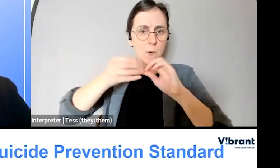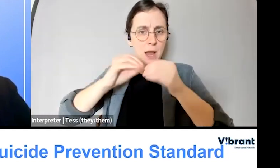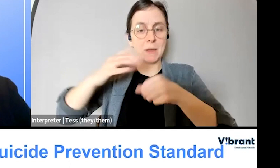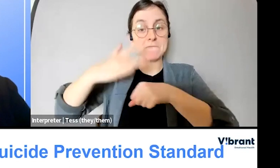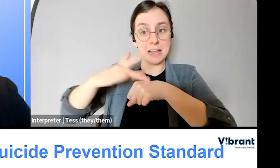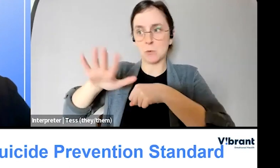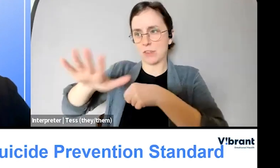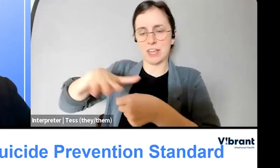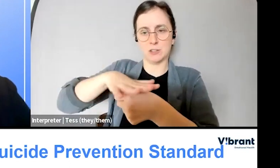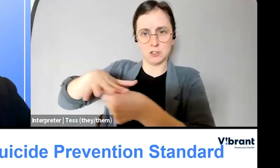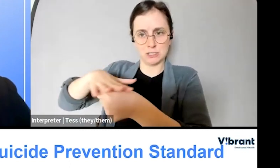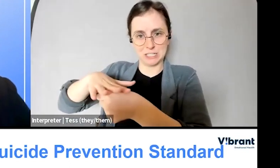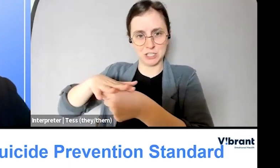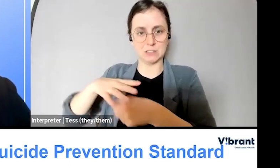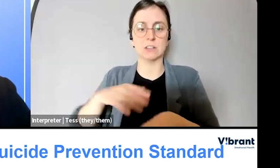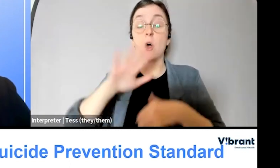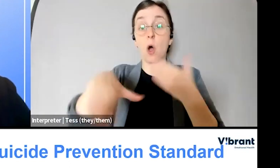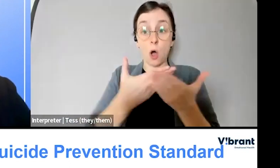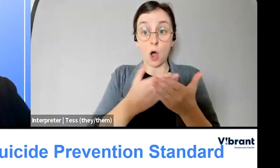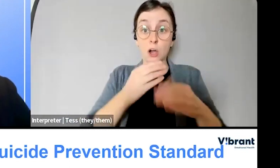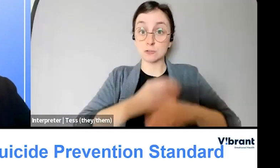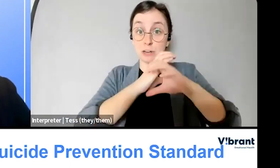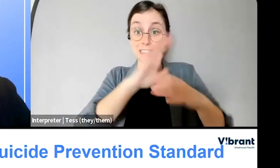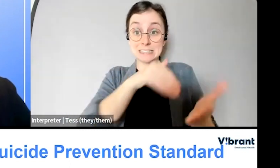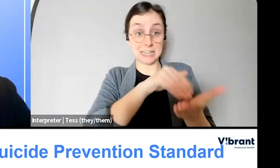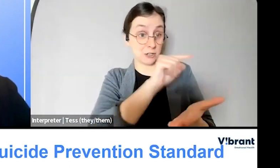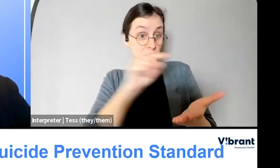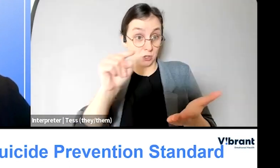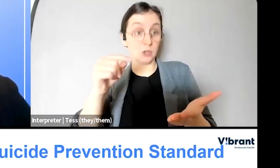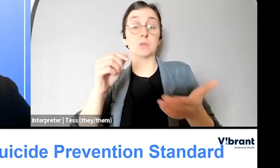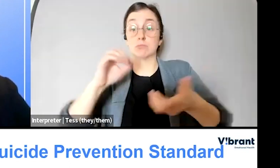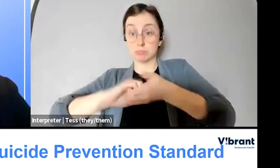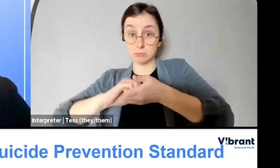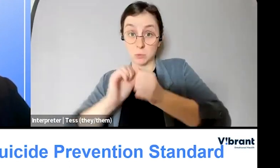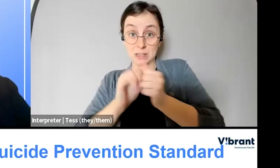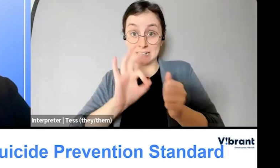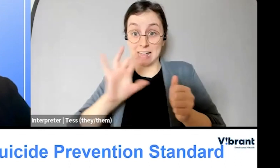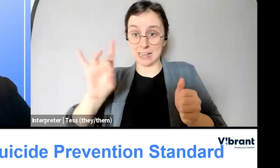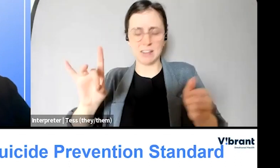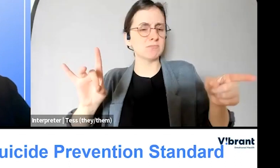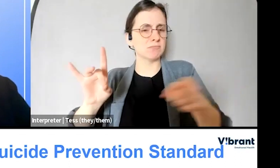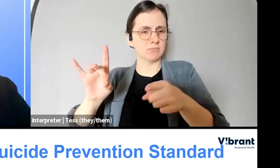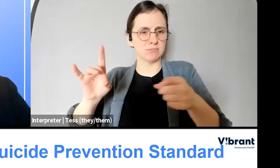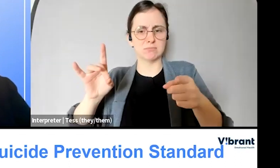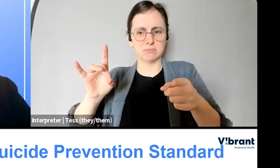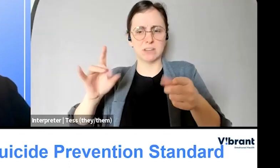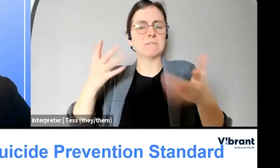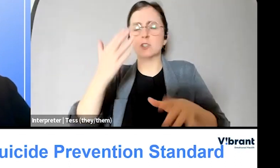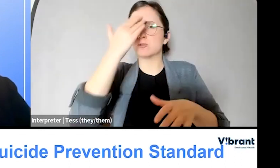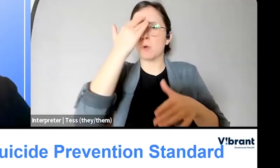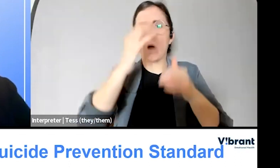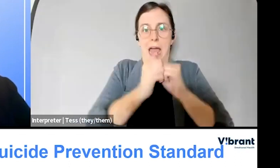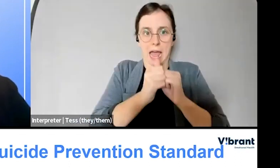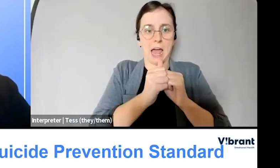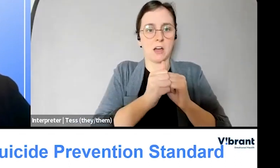of the crisis centers in the 988 Lifeline network know how to transfer calls to 911 if it